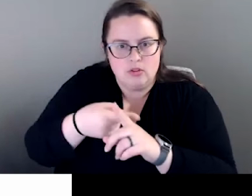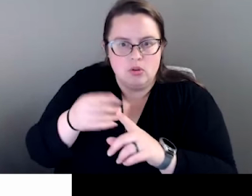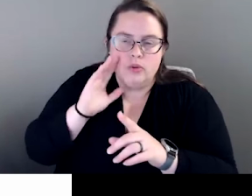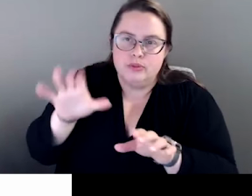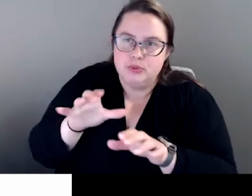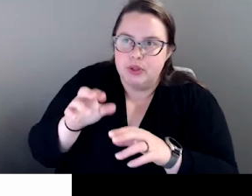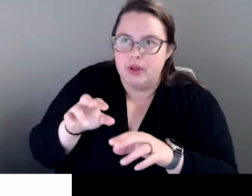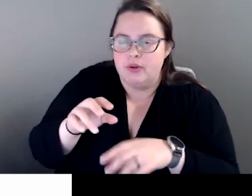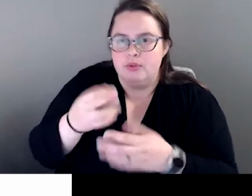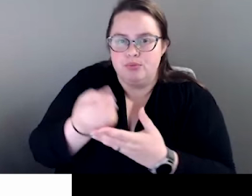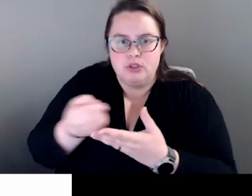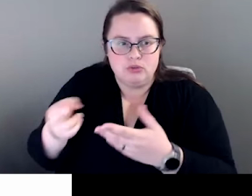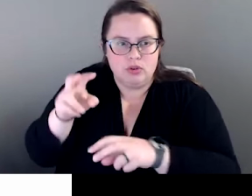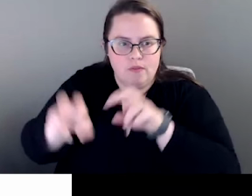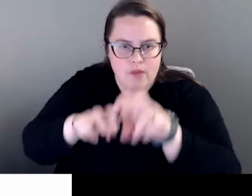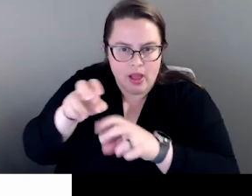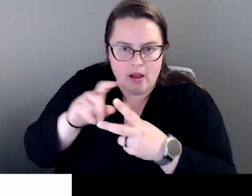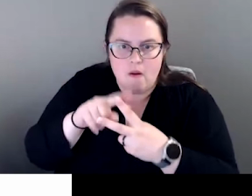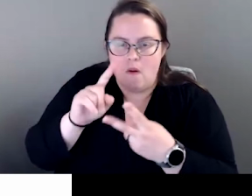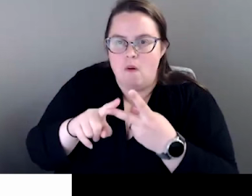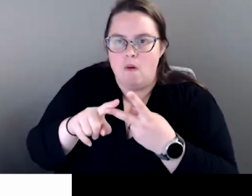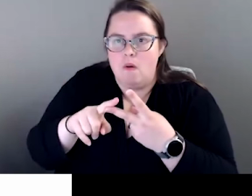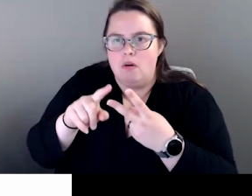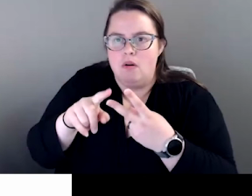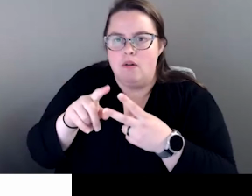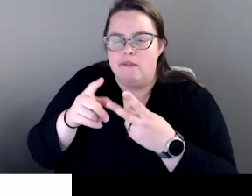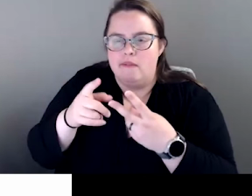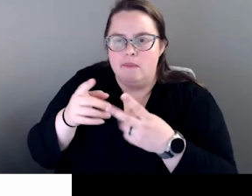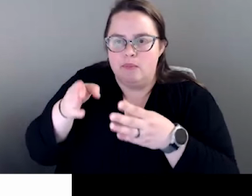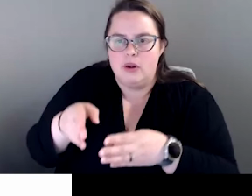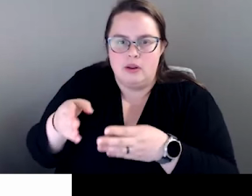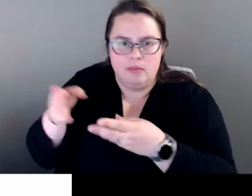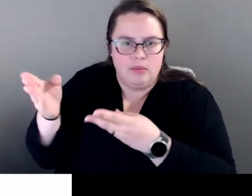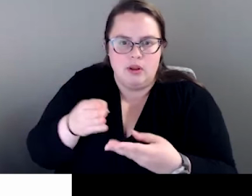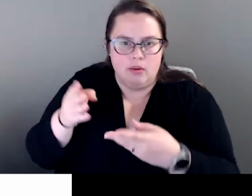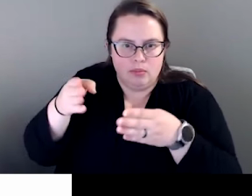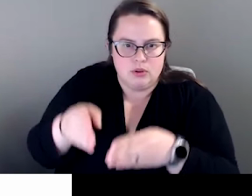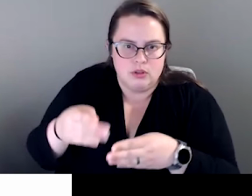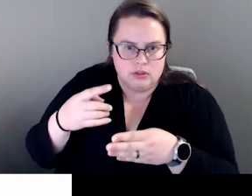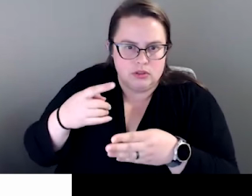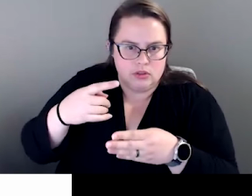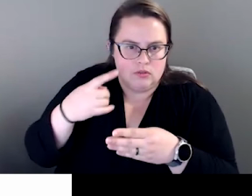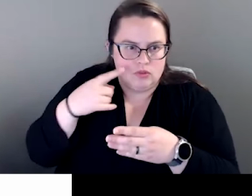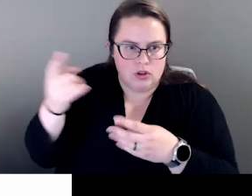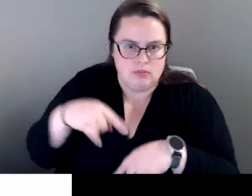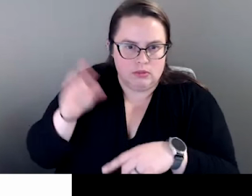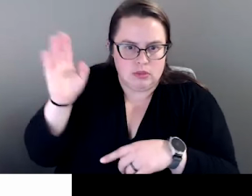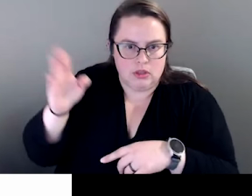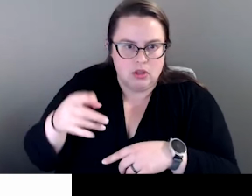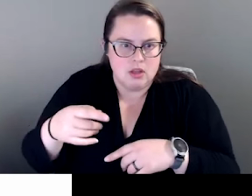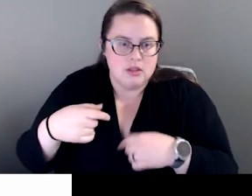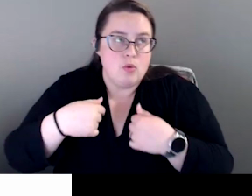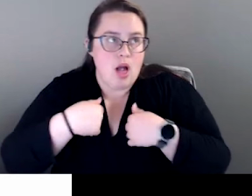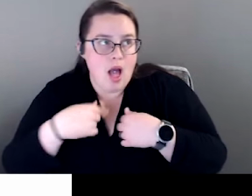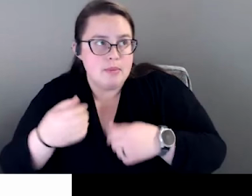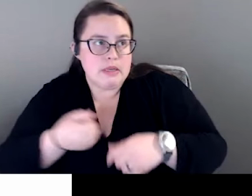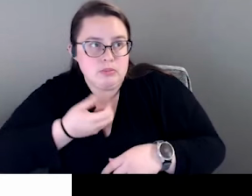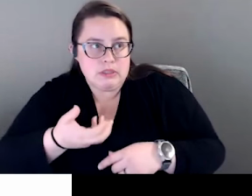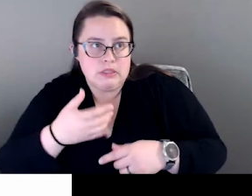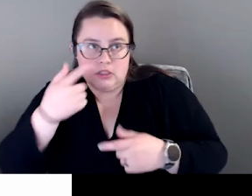in someone from the community to come and speak. Well, I'm expressing interest for West Fresno. Definitely. Yeah, so